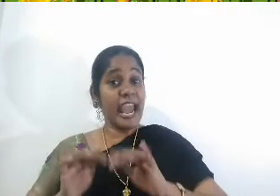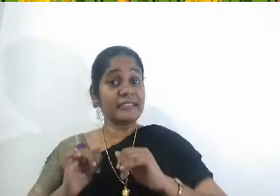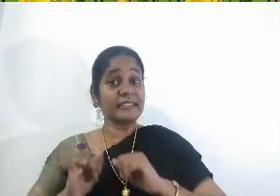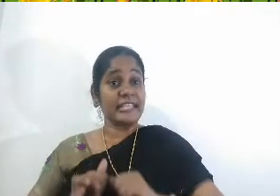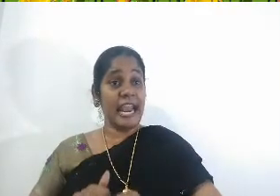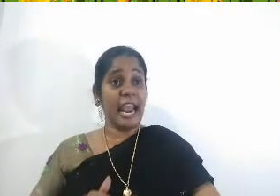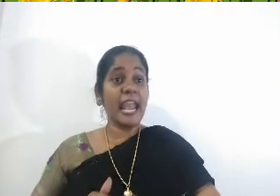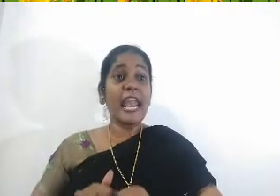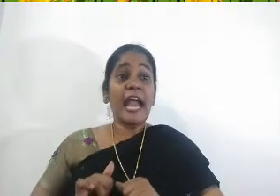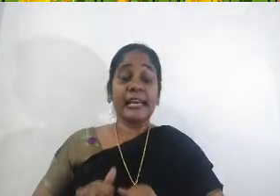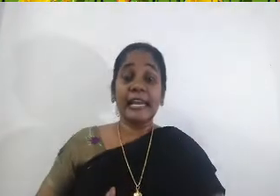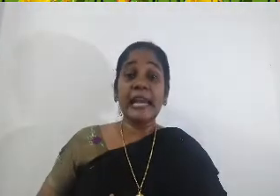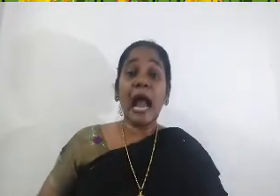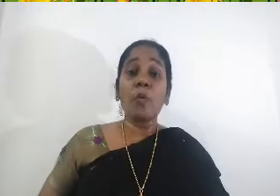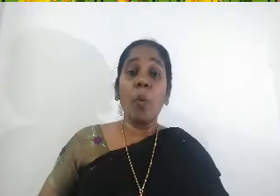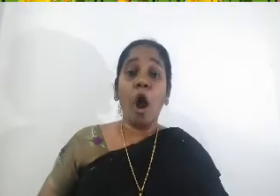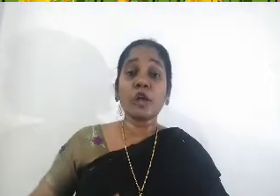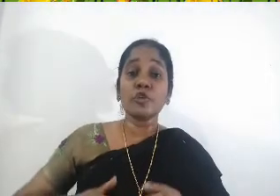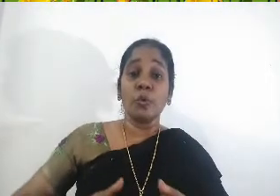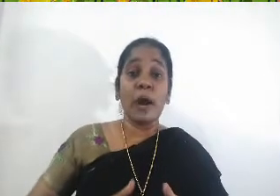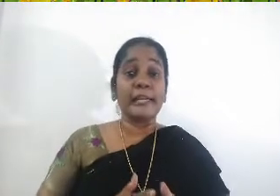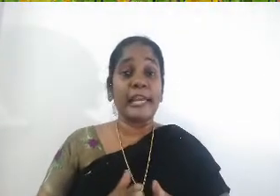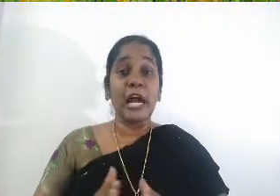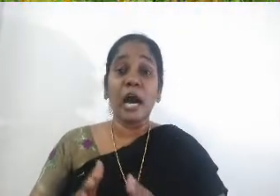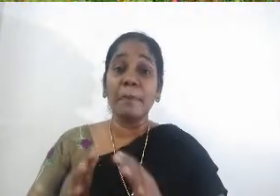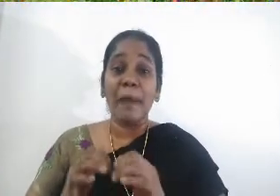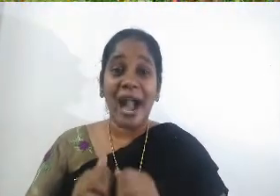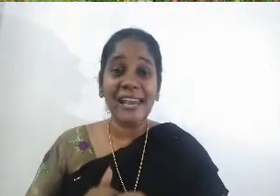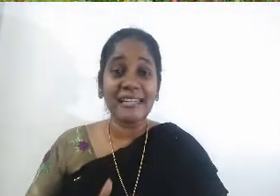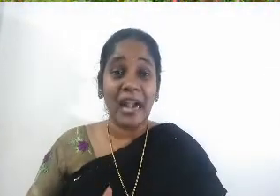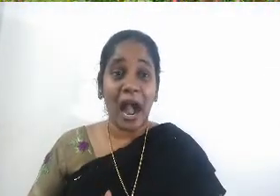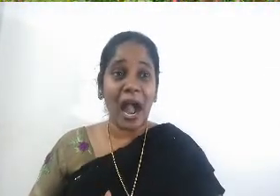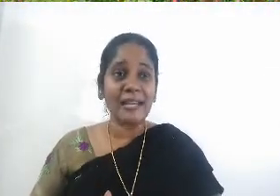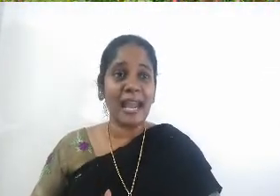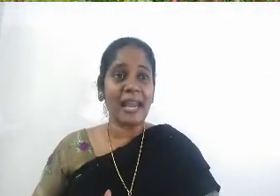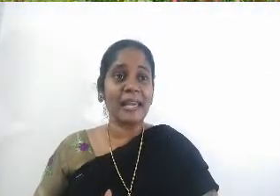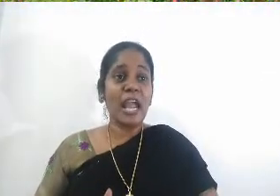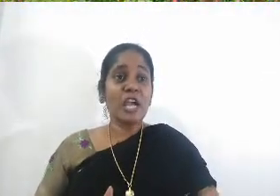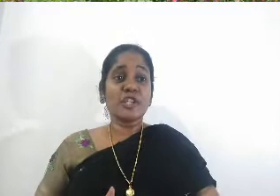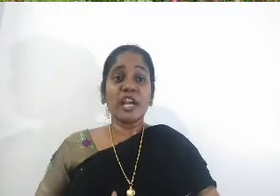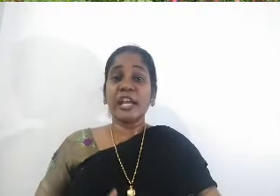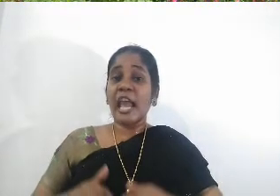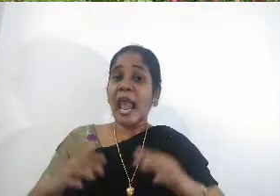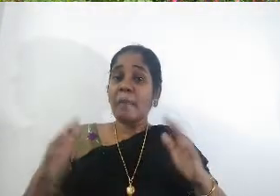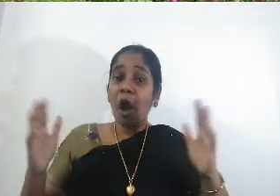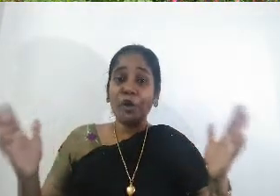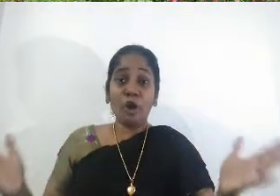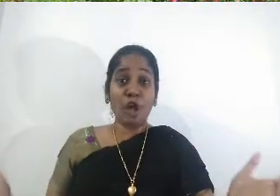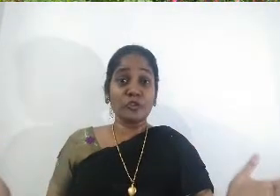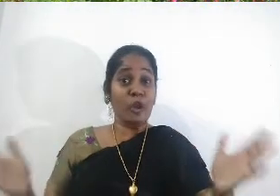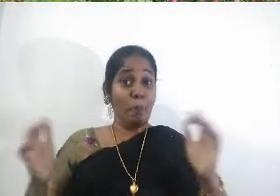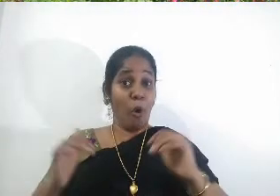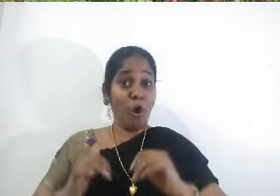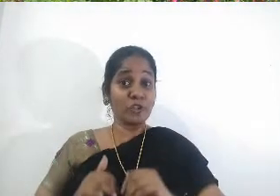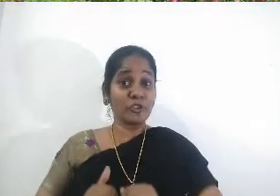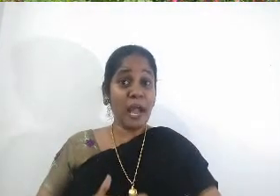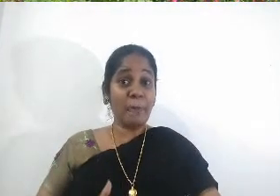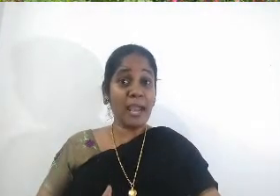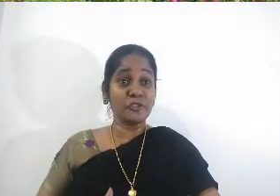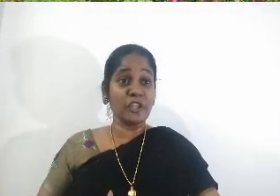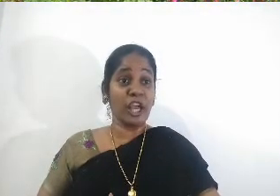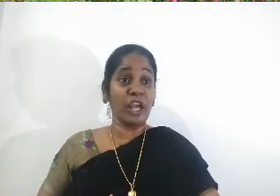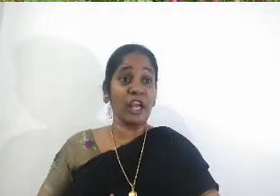The next day, Rina walked to a nearby garden. She came across the